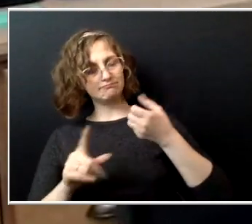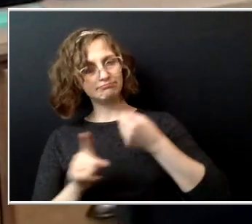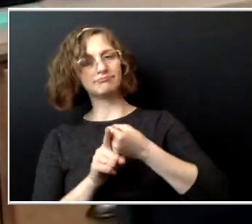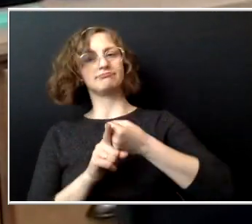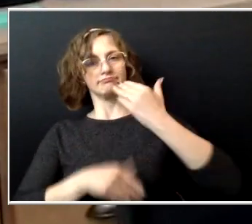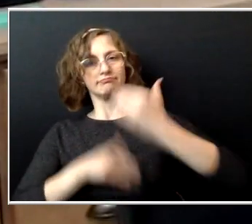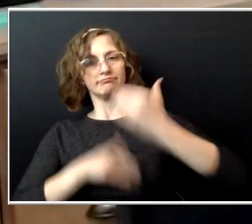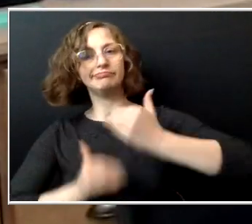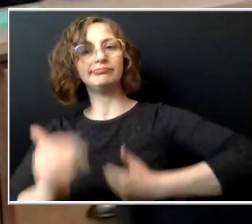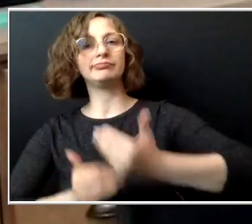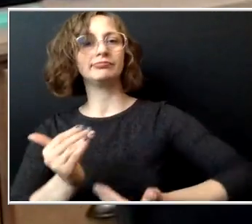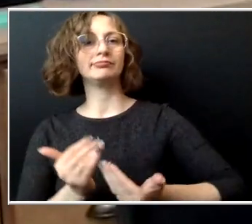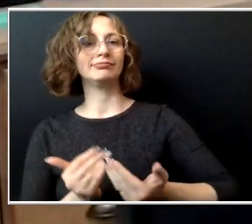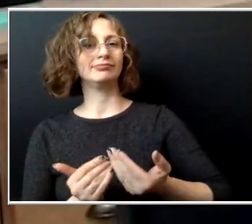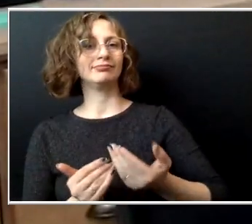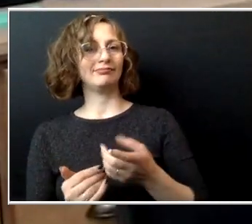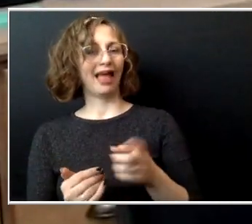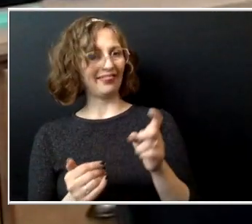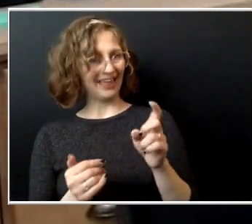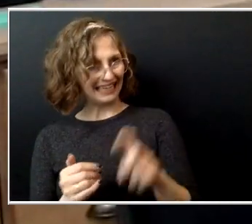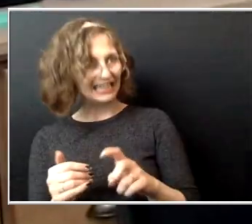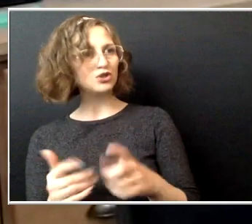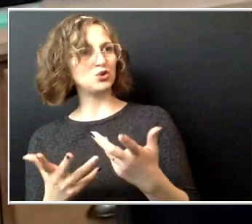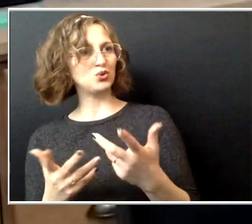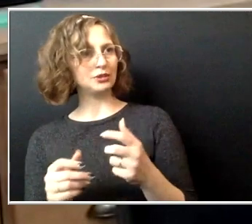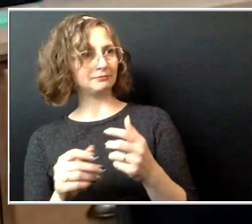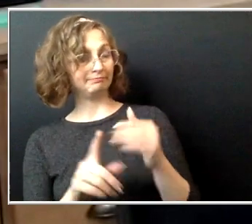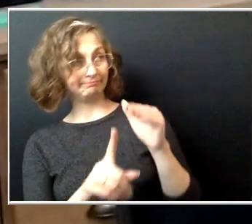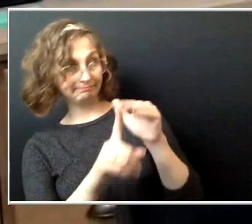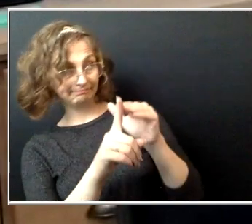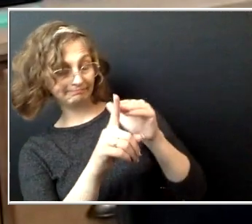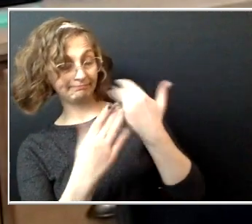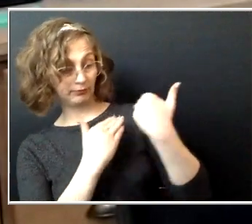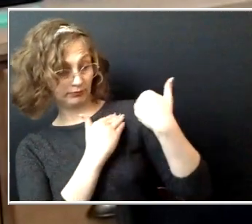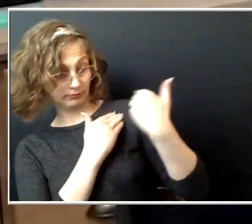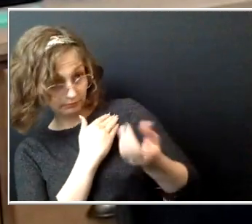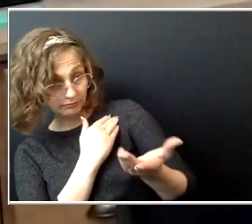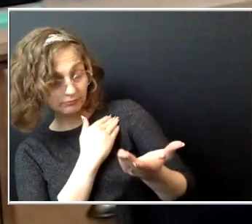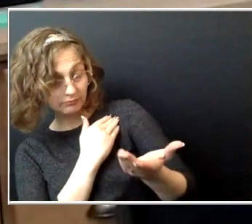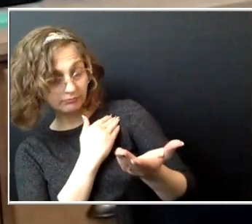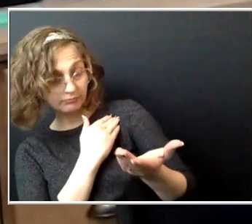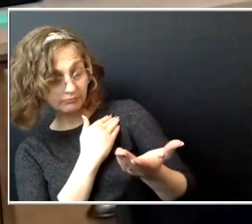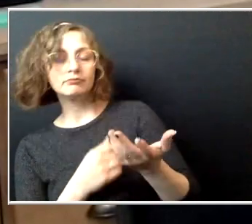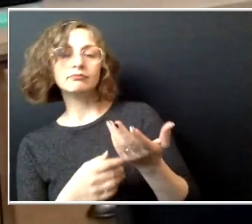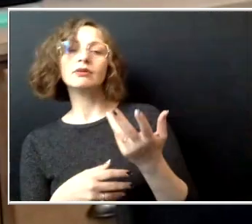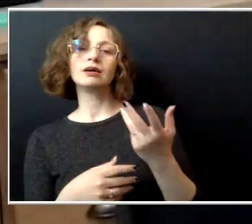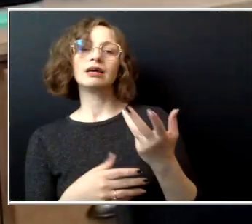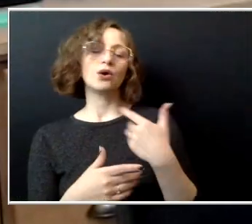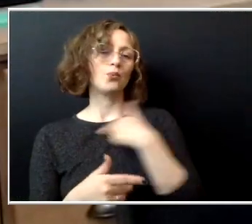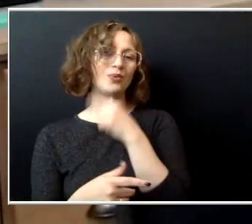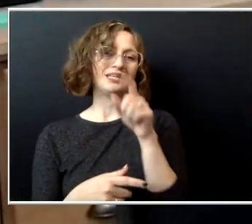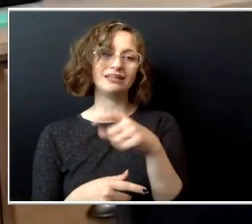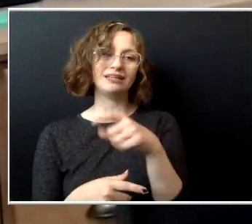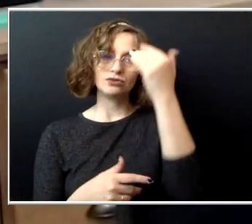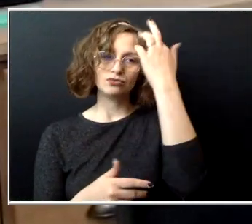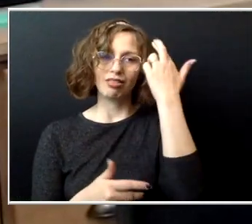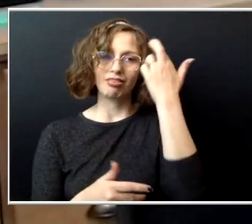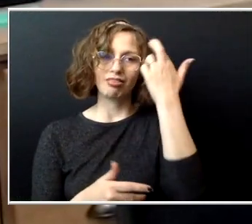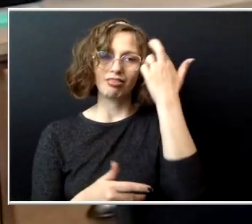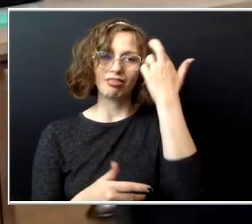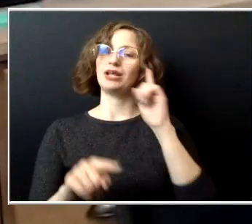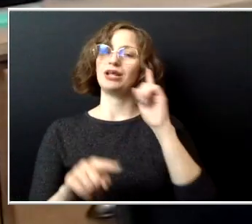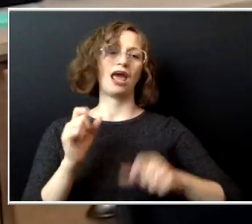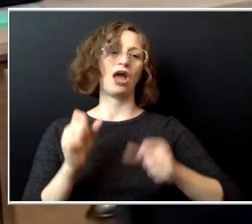have to hold them accountable to making those things happen. And at the end of the day, realize that our communities will not grow without this